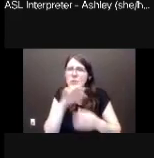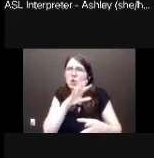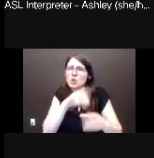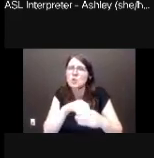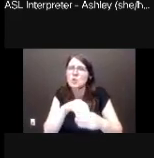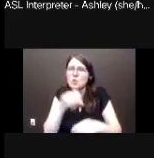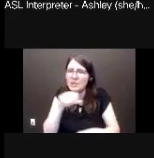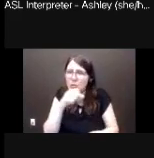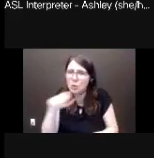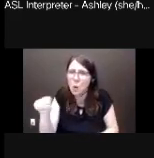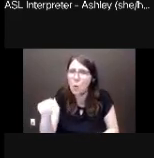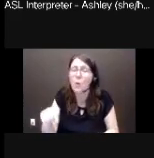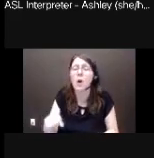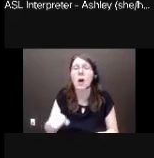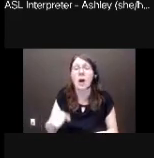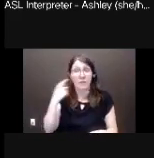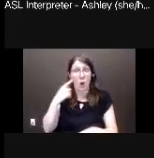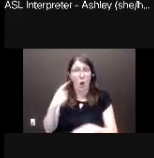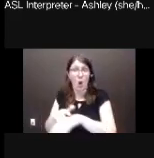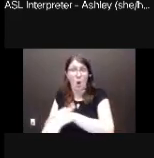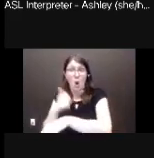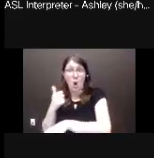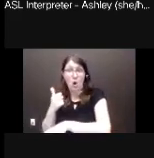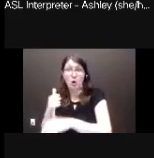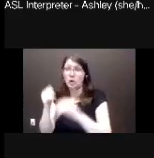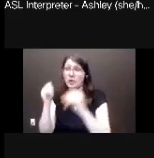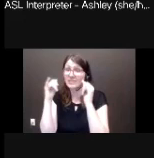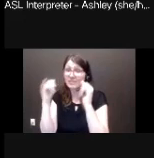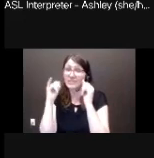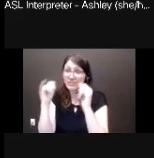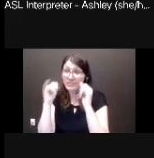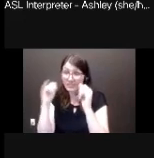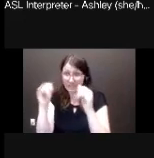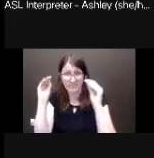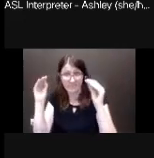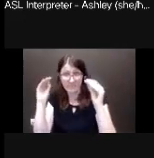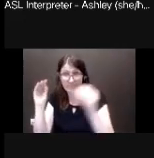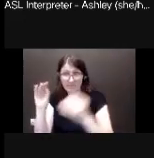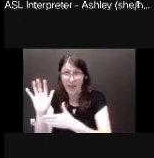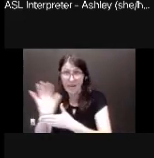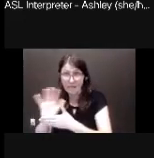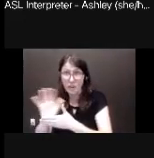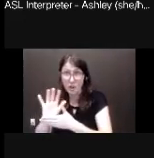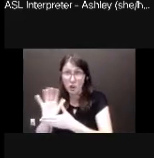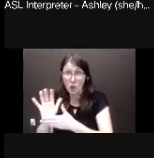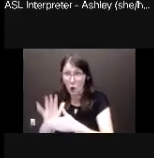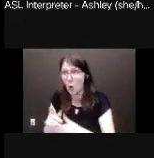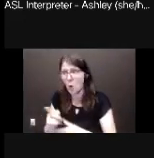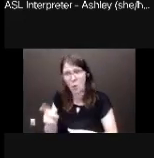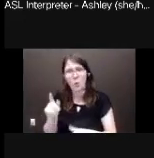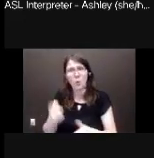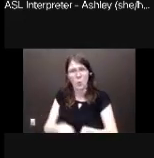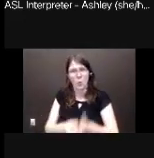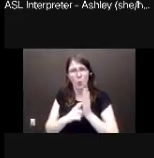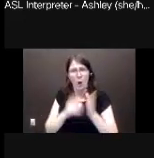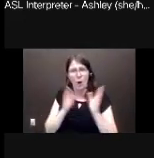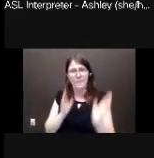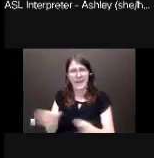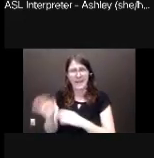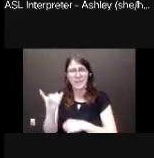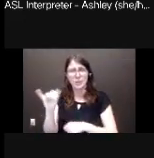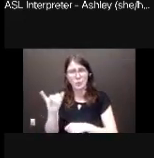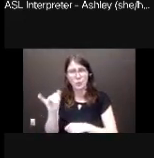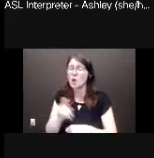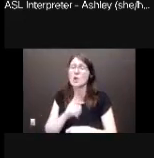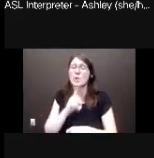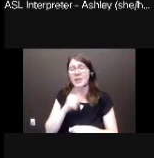storyboarding as well, but it is a really good way for you to sit down and really plan, at least on a piece of paper. You can draw it, you can